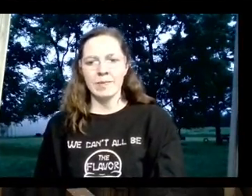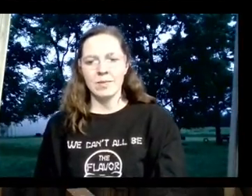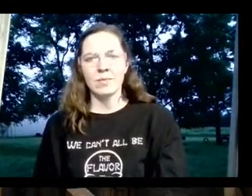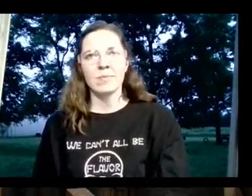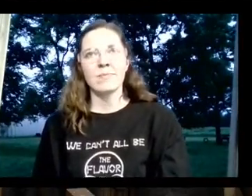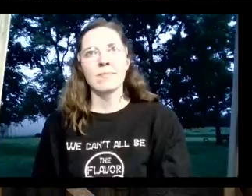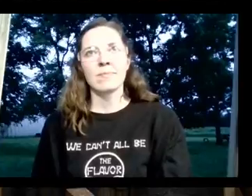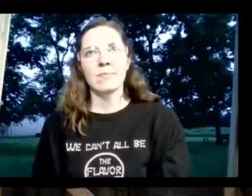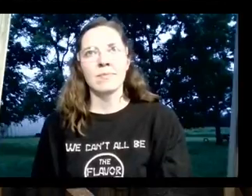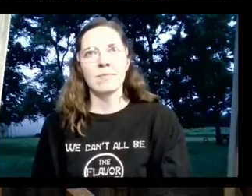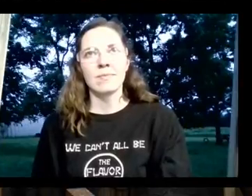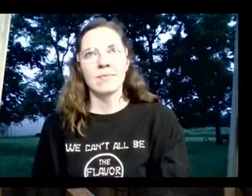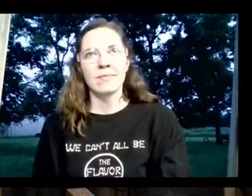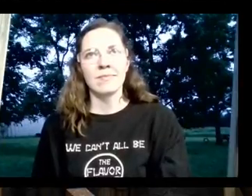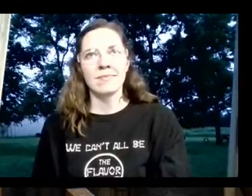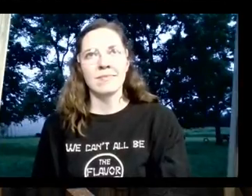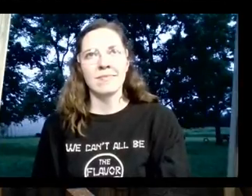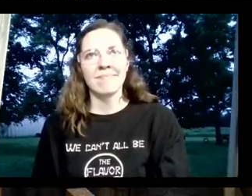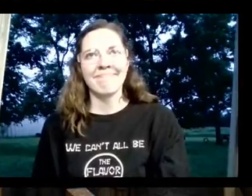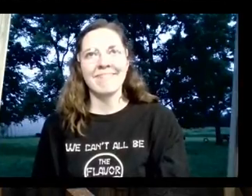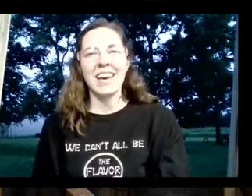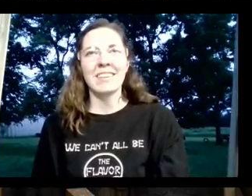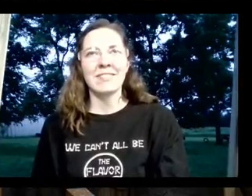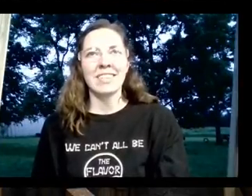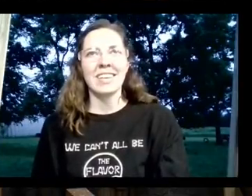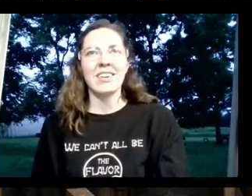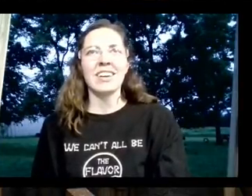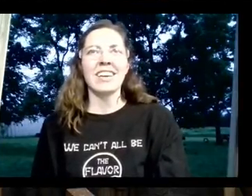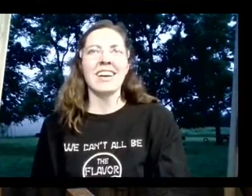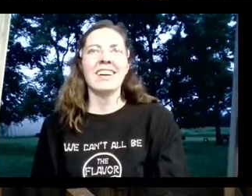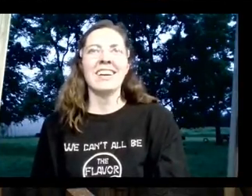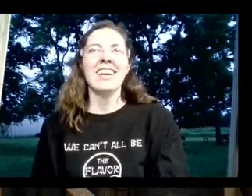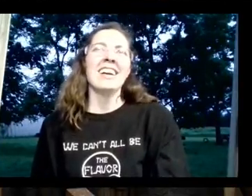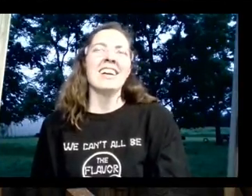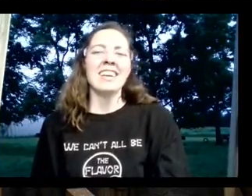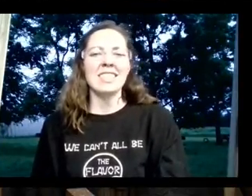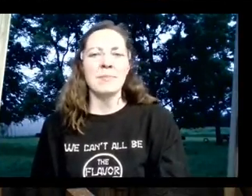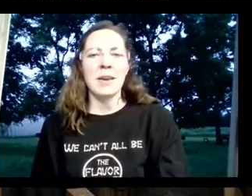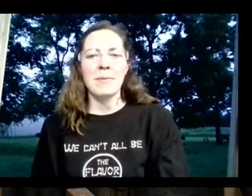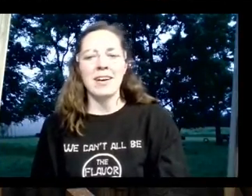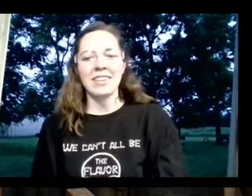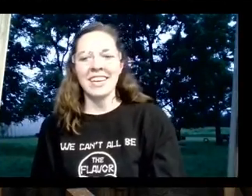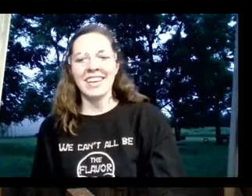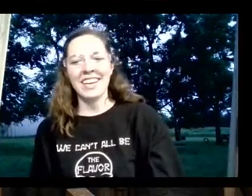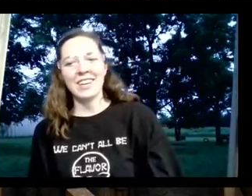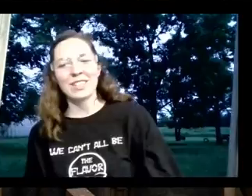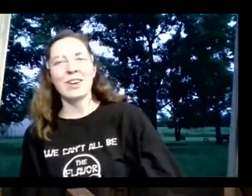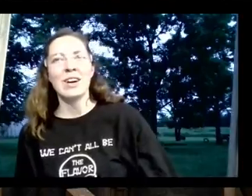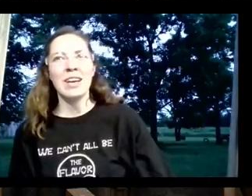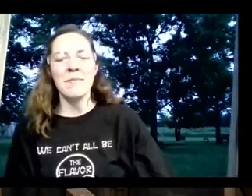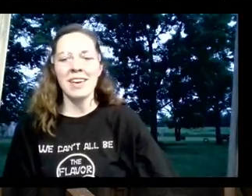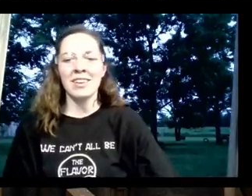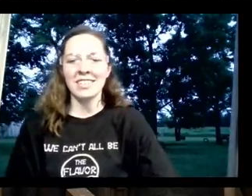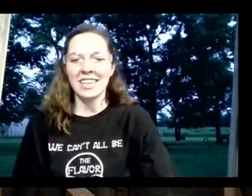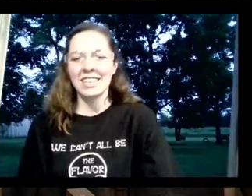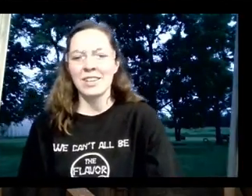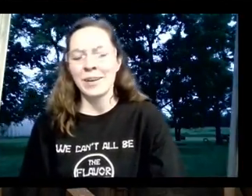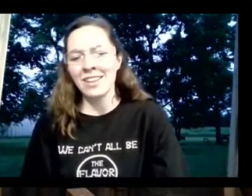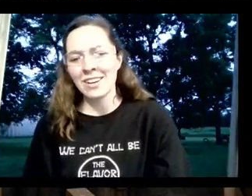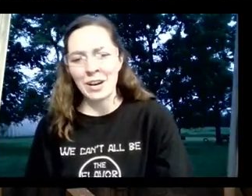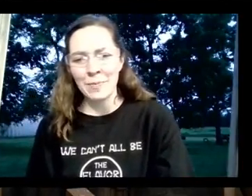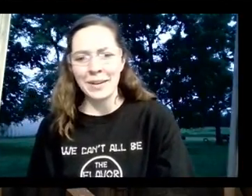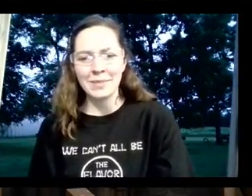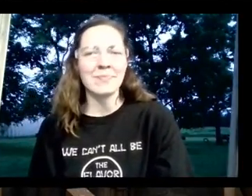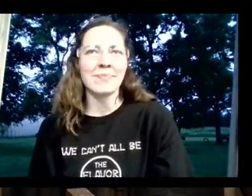And then I'm just waiting on Tim. Waiting on you, Tim. And yeah. David, we'll see what you guys do. His is being mailed. His is being mailed. A